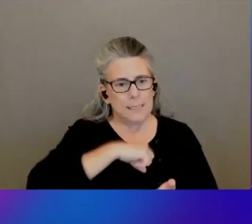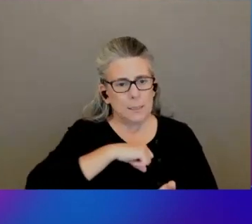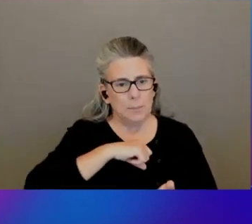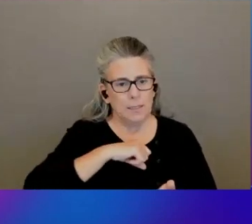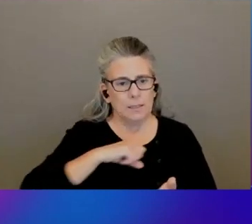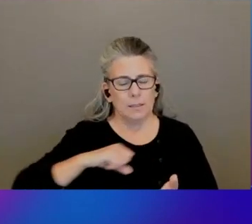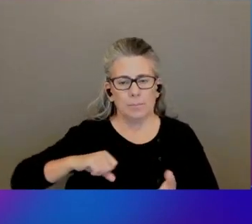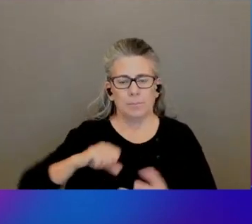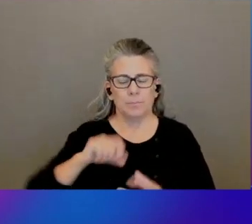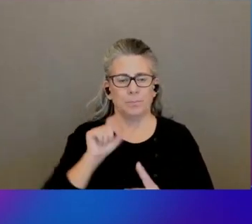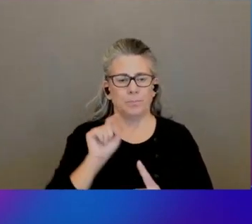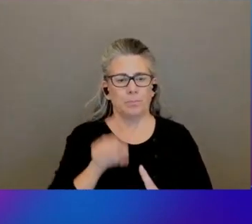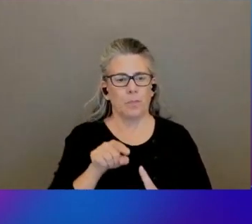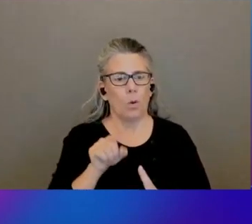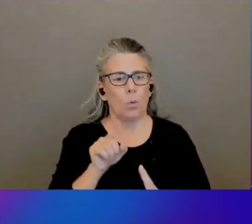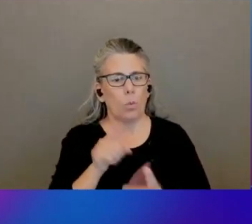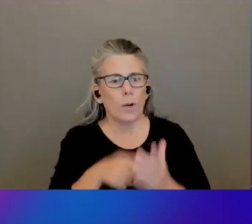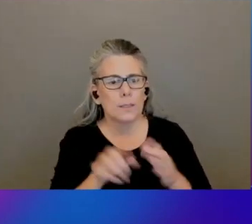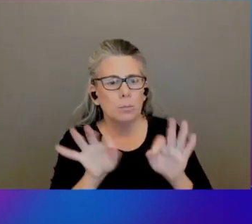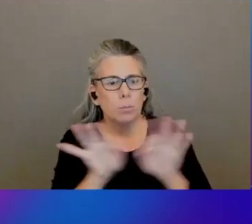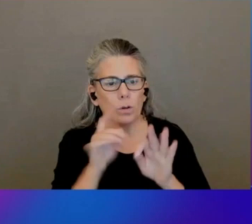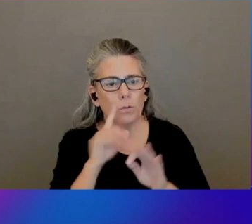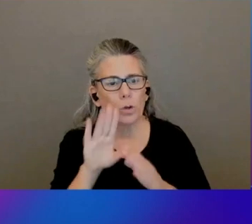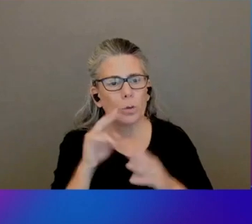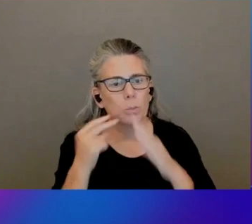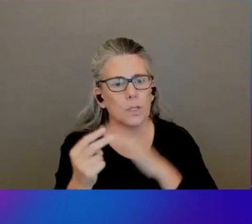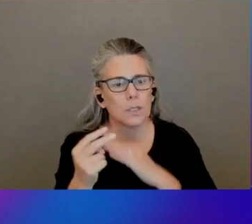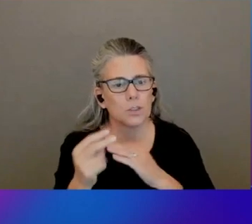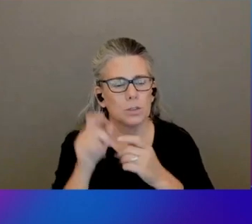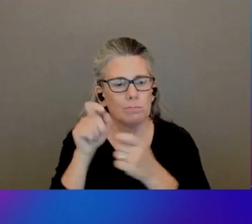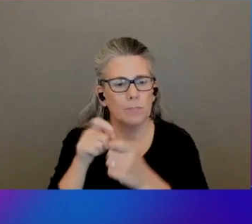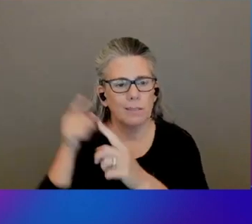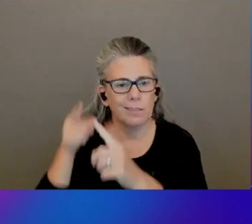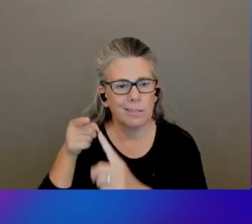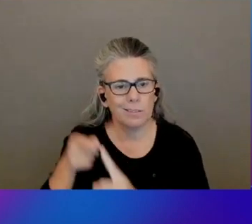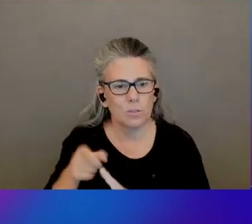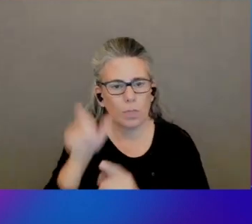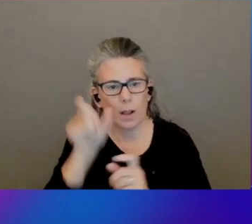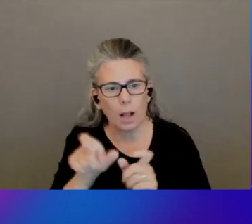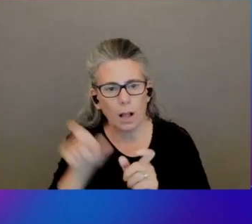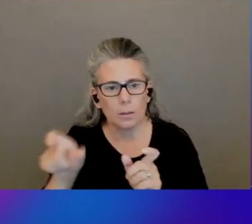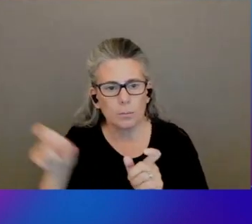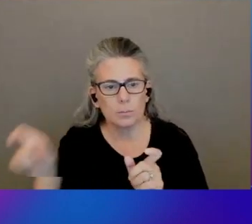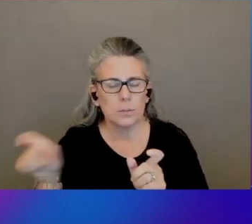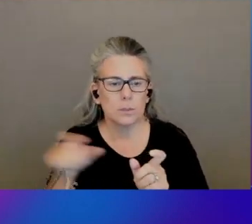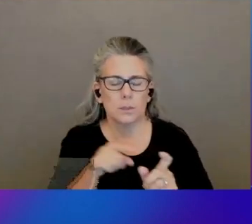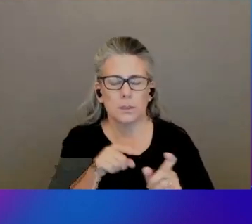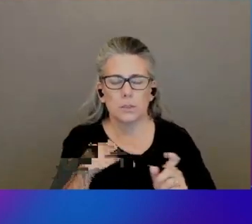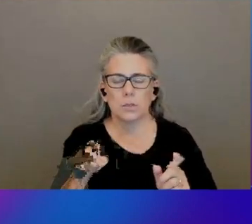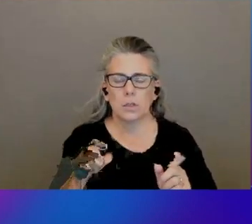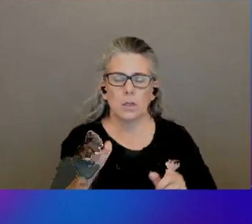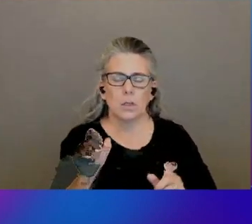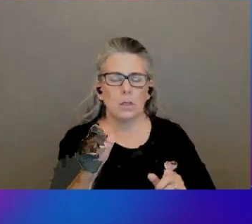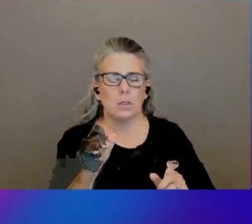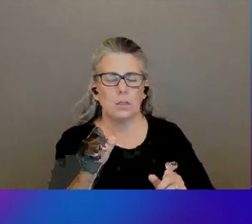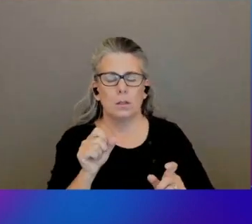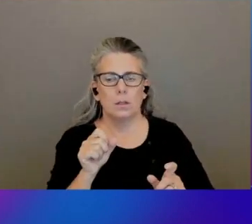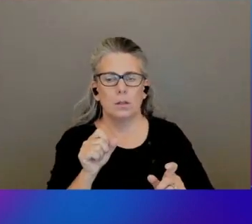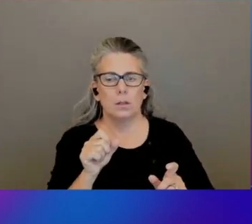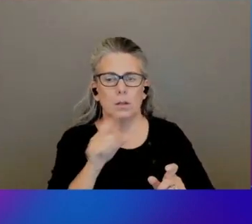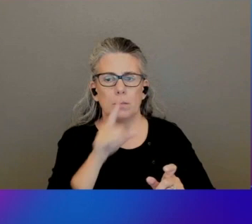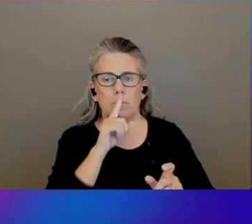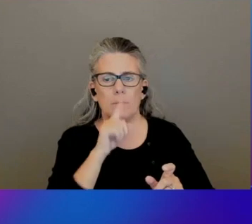the prediction. These are the things, these are the columns. So you did not define any of them. It was extracted from the data. That's correct. That's